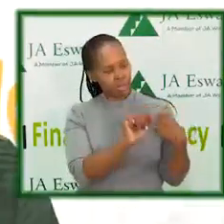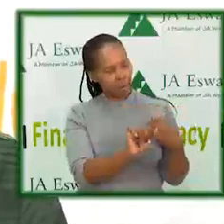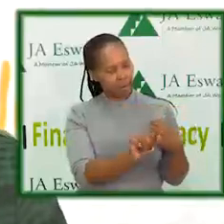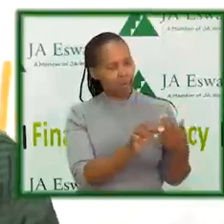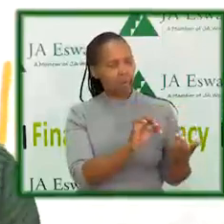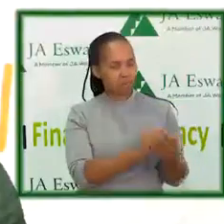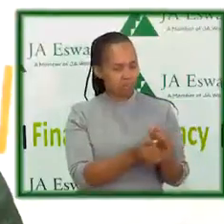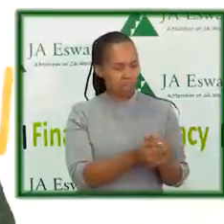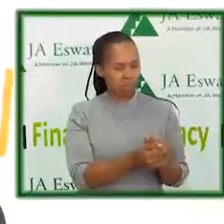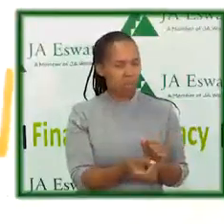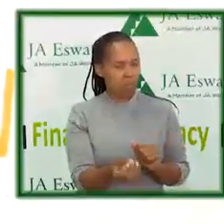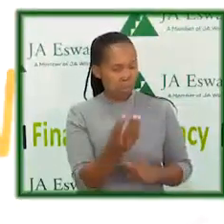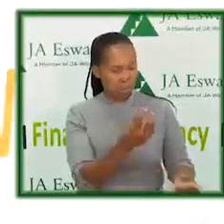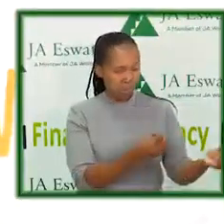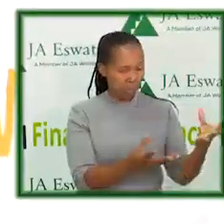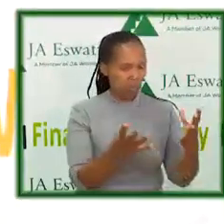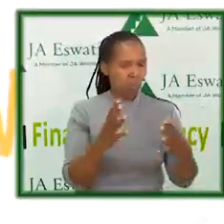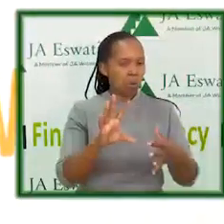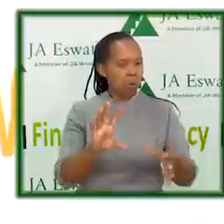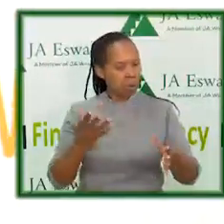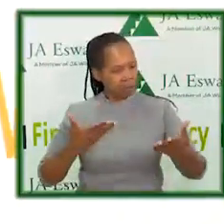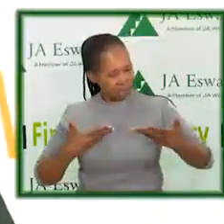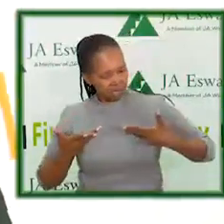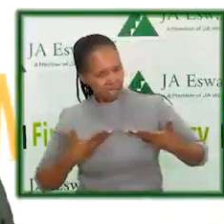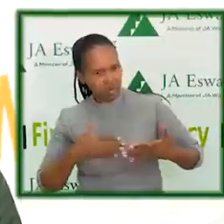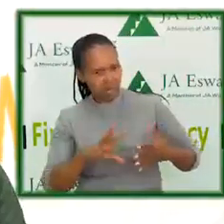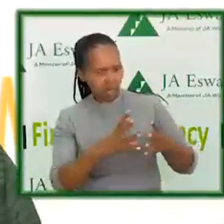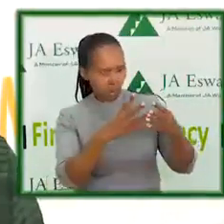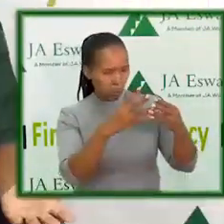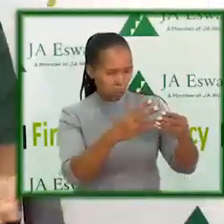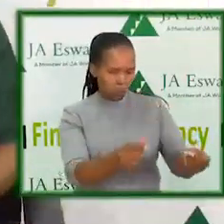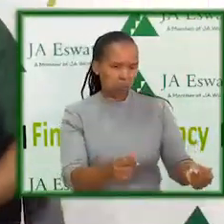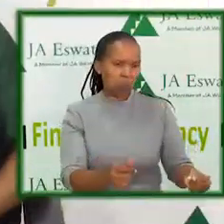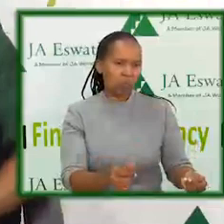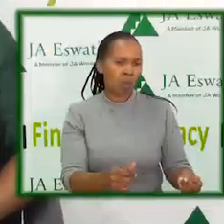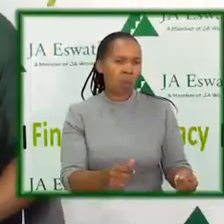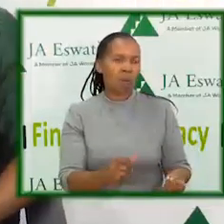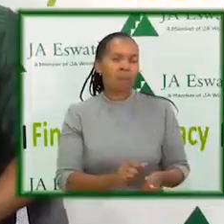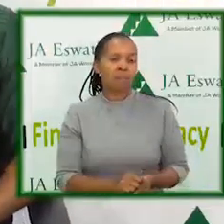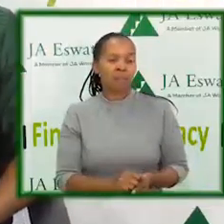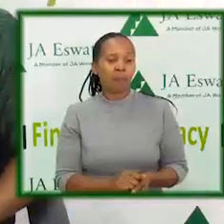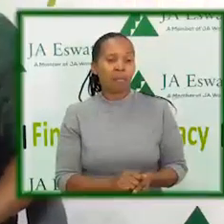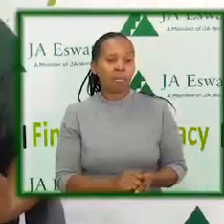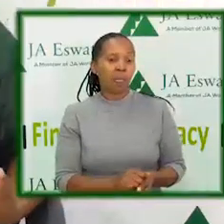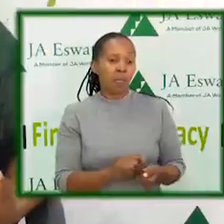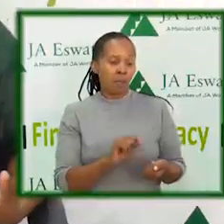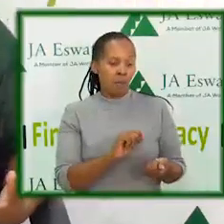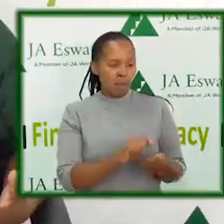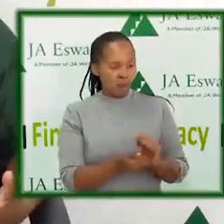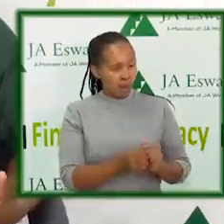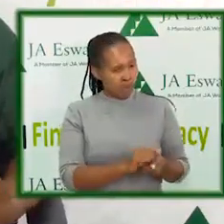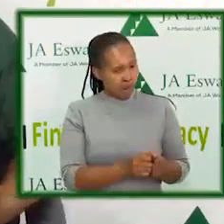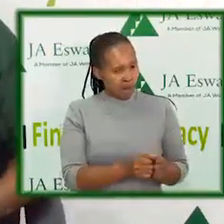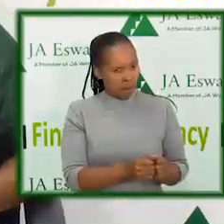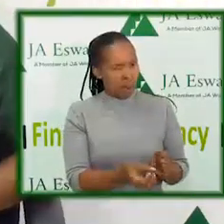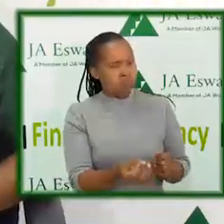coming up in the organization. We must solve the conflicts that are there. We cannot have a problem getting to the HR